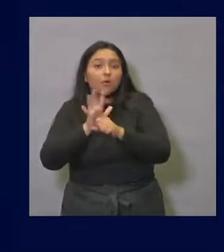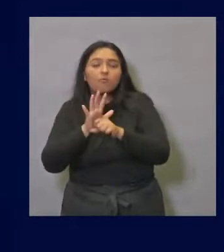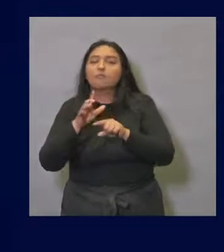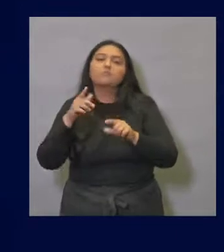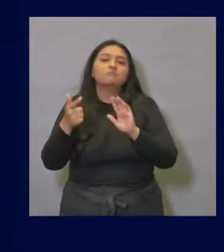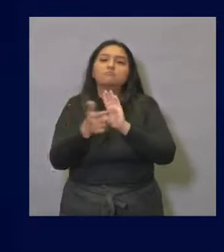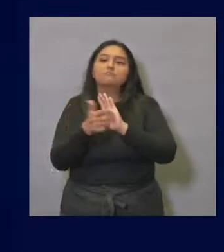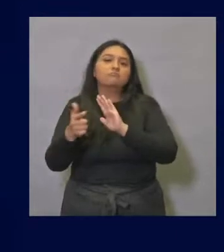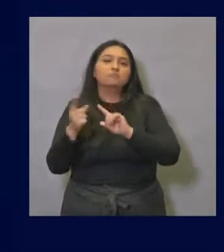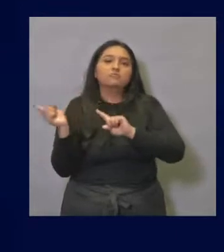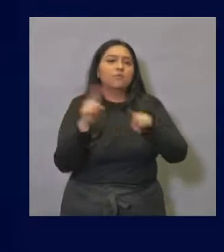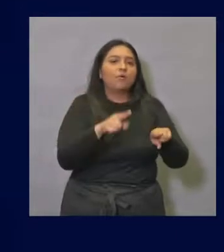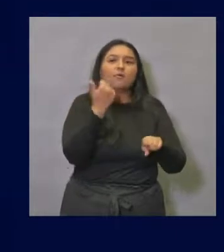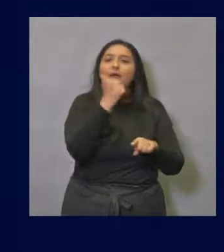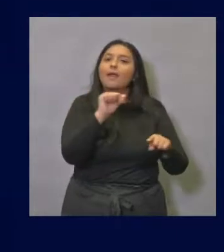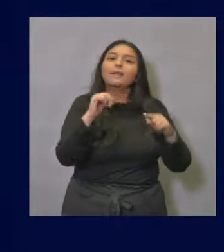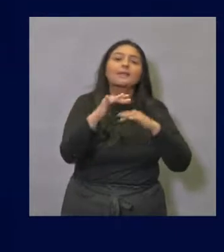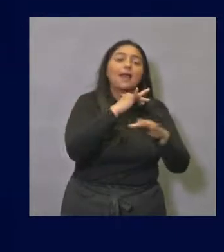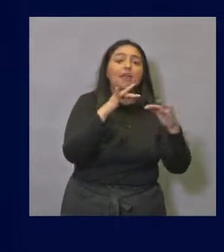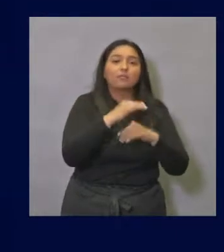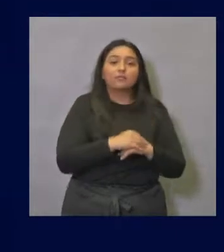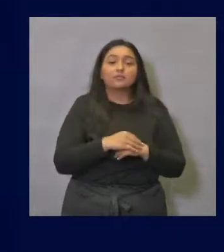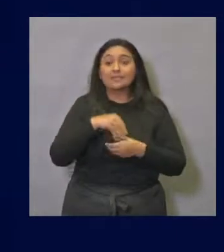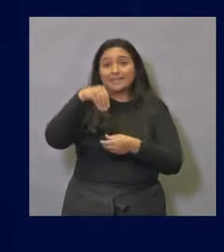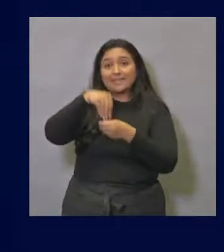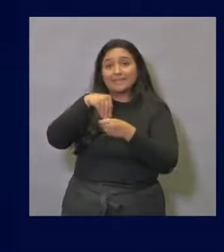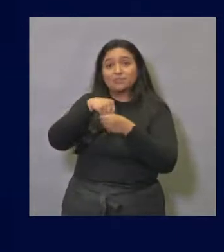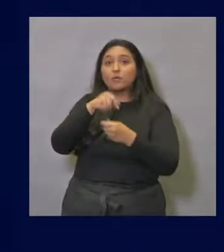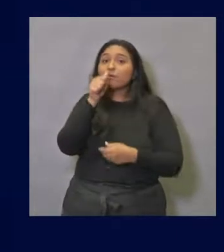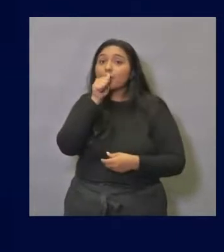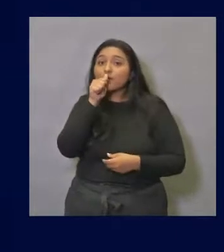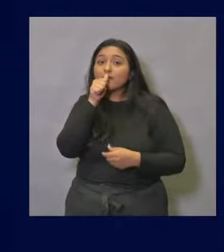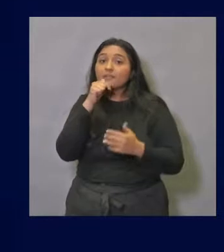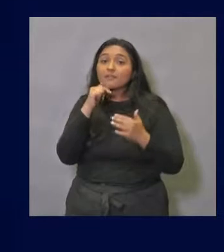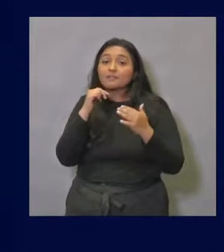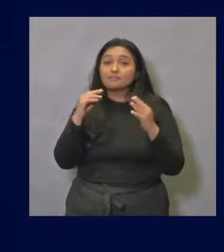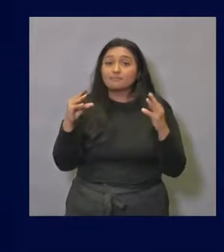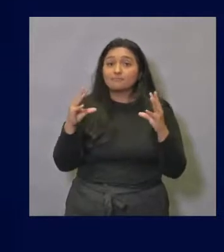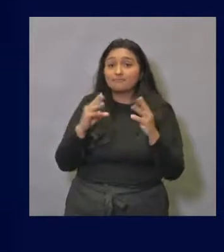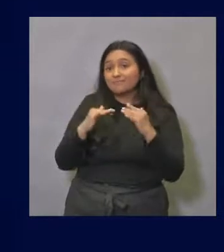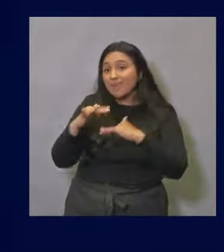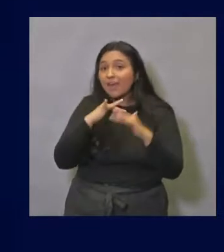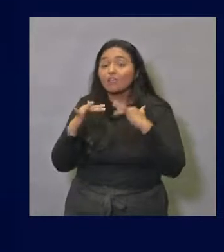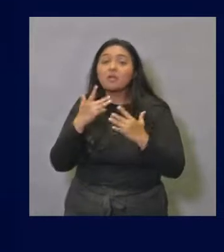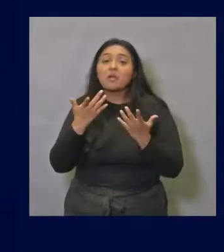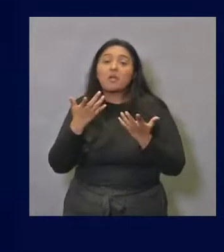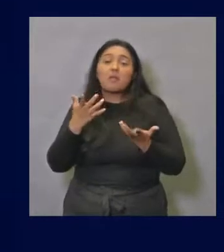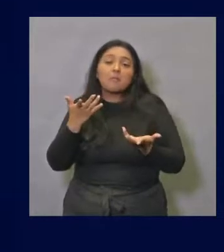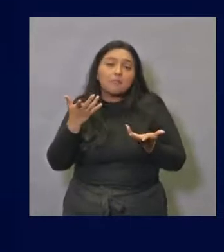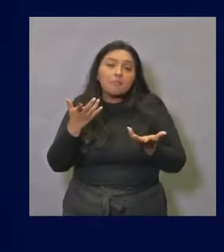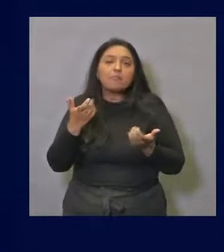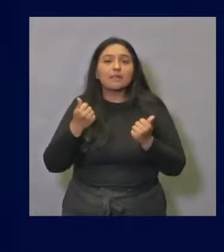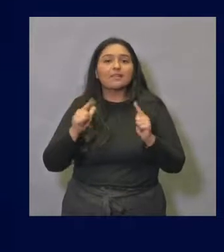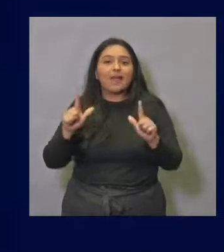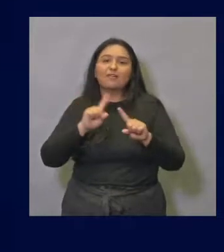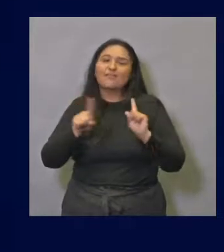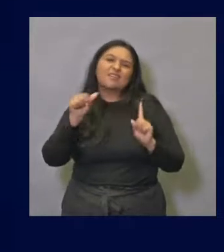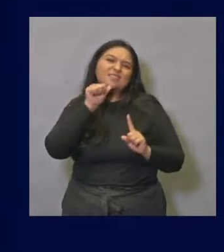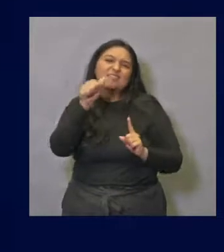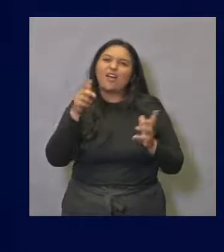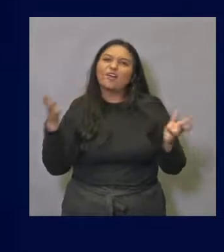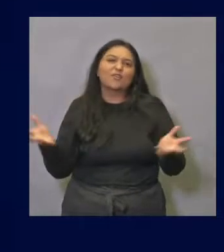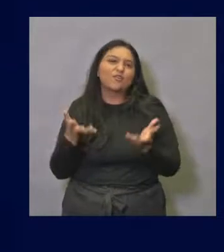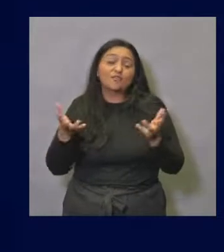gatherings. Indoor private gatherings are permitted but strongly discouraged. If you choose to hold an indoor private